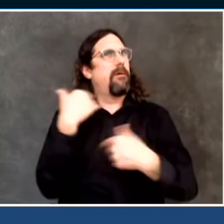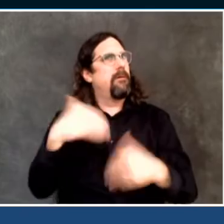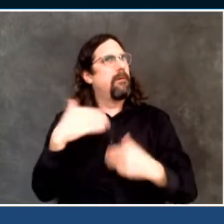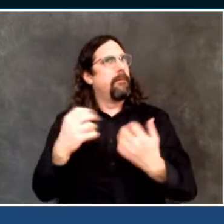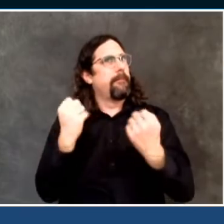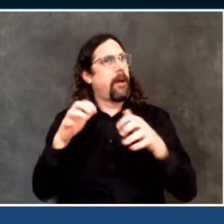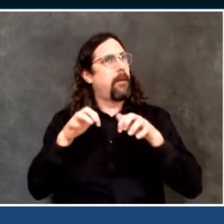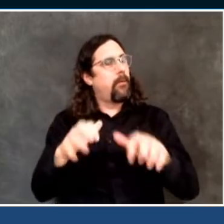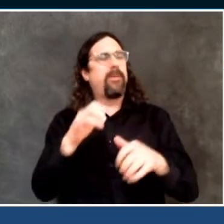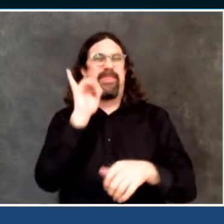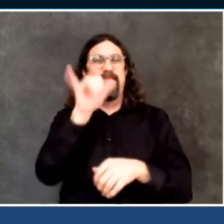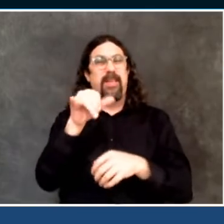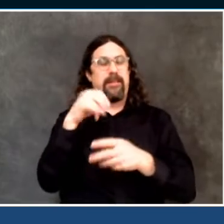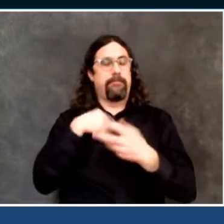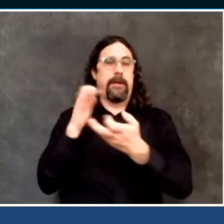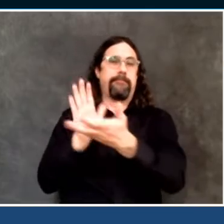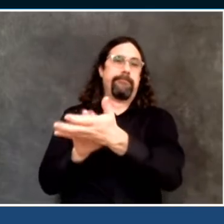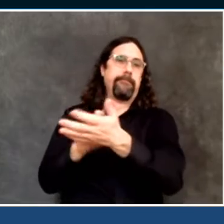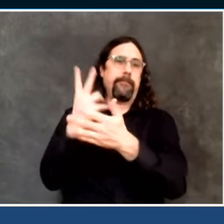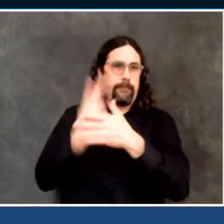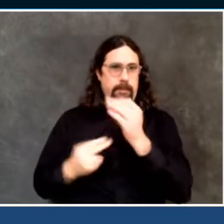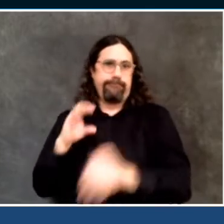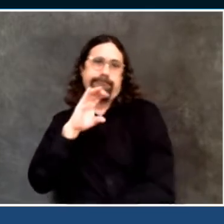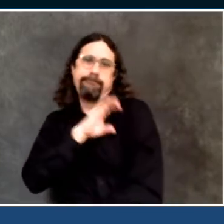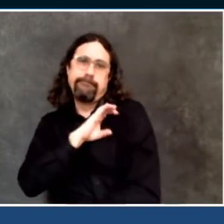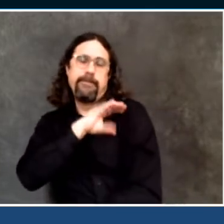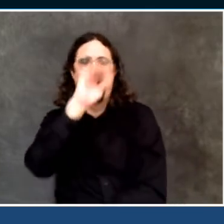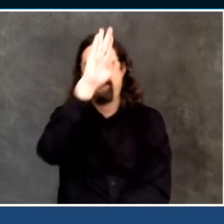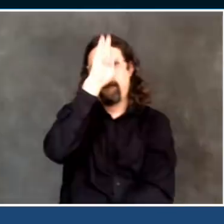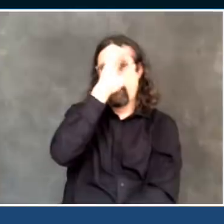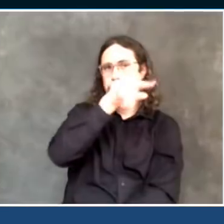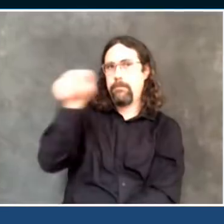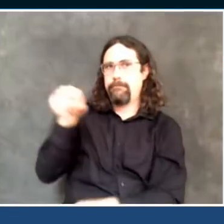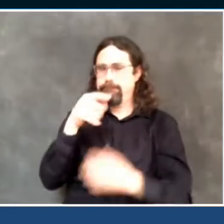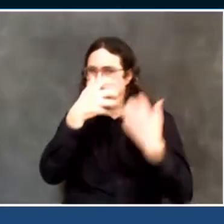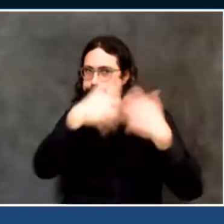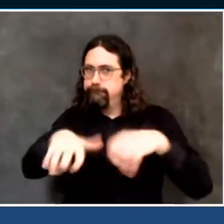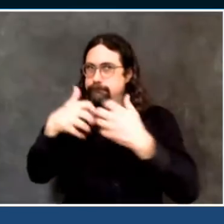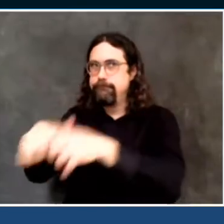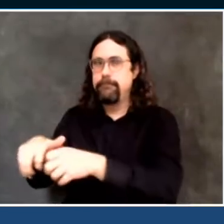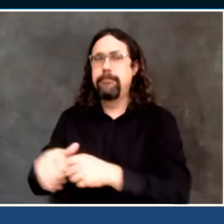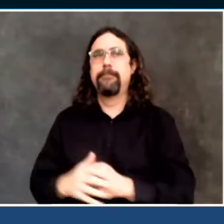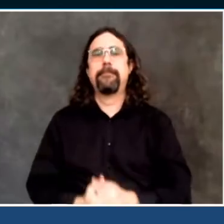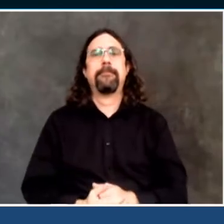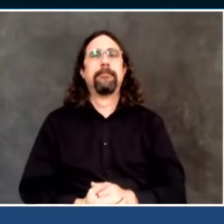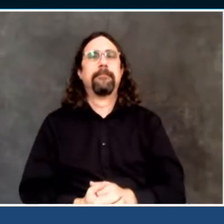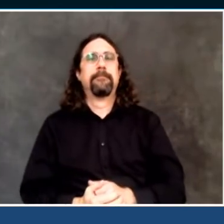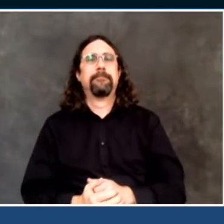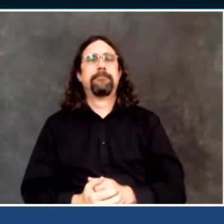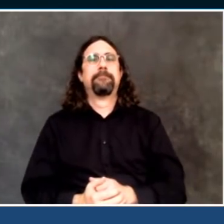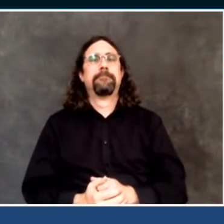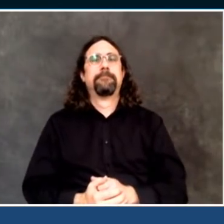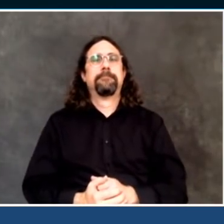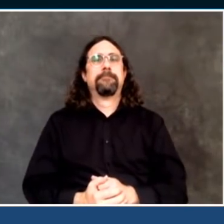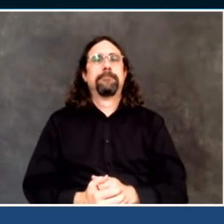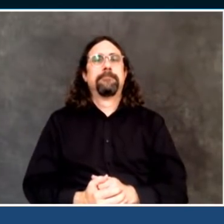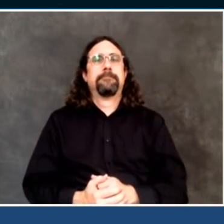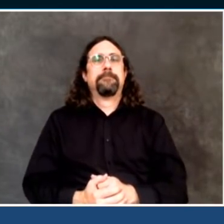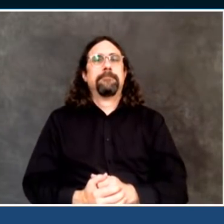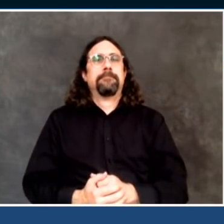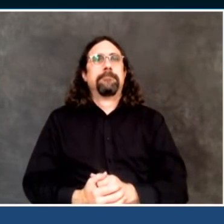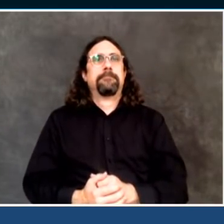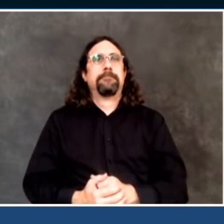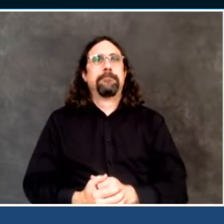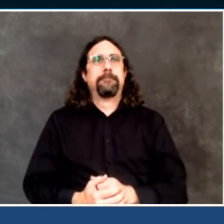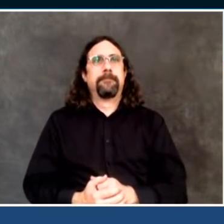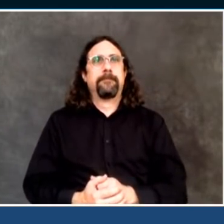But I told you there's also some things we're learning that really should cause real concern, and facts that